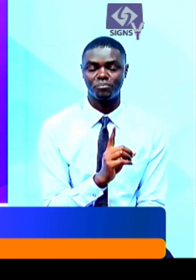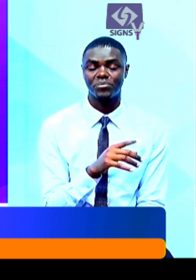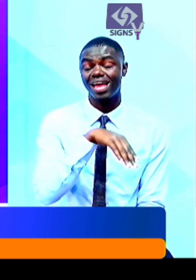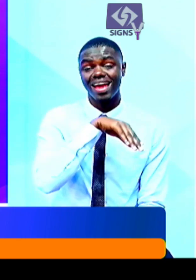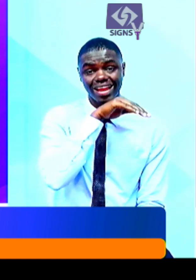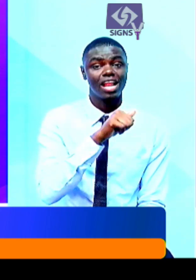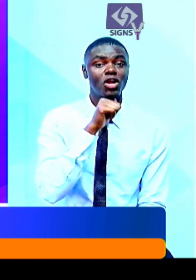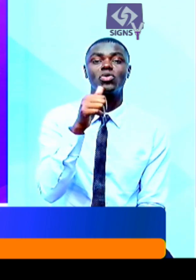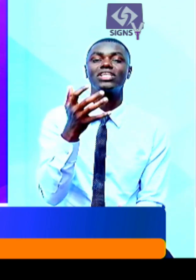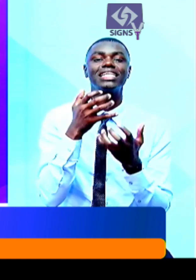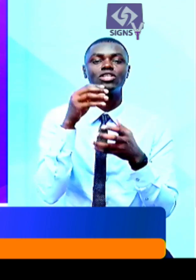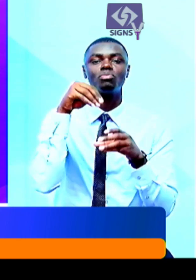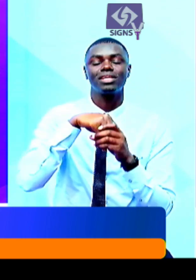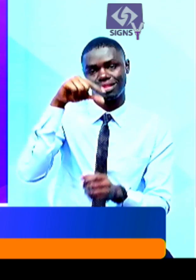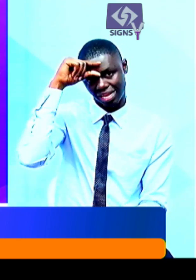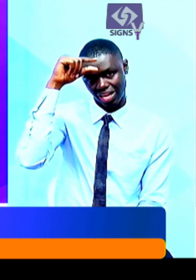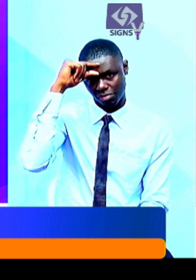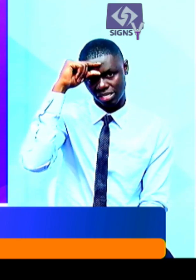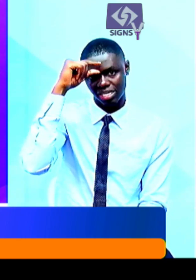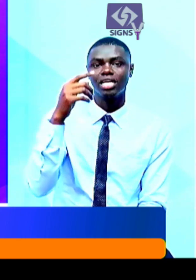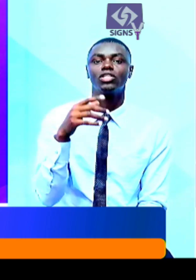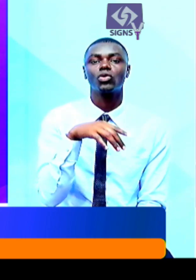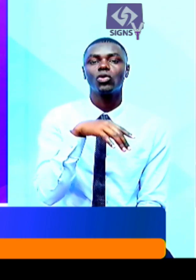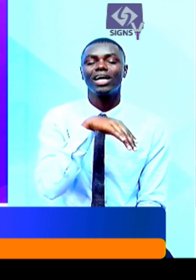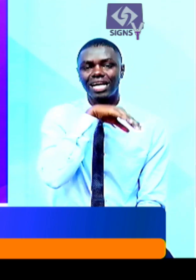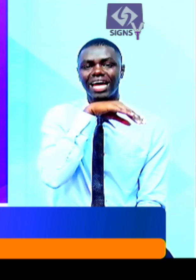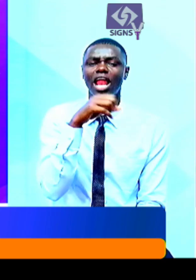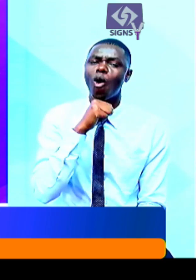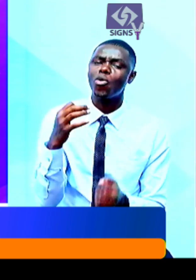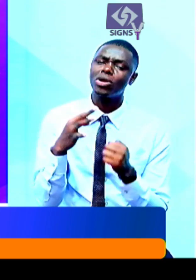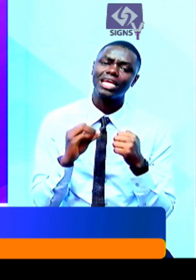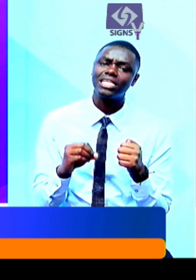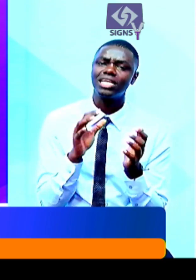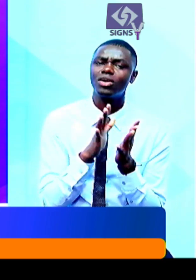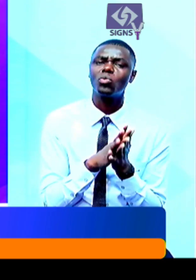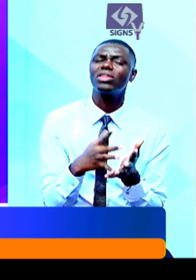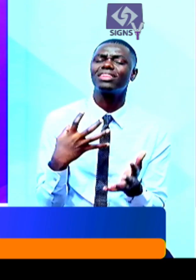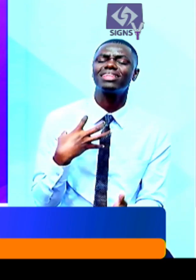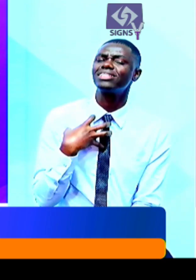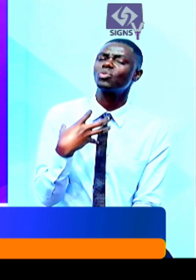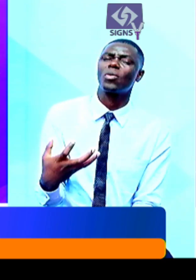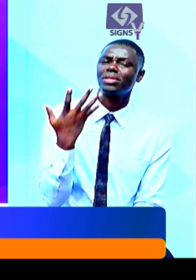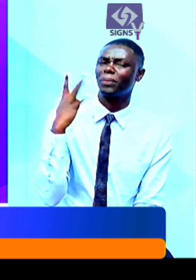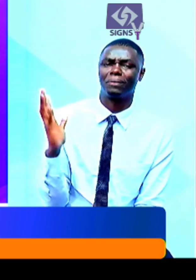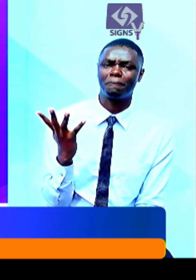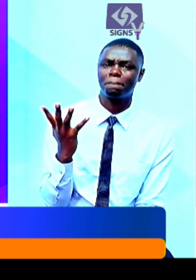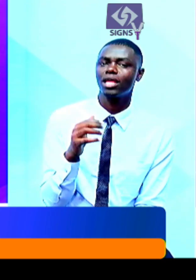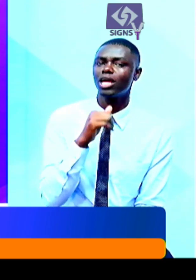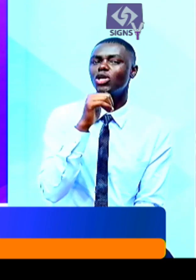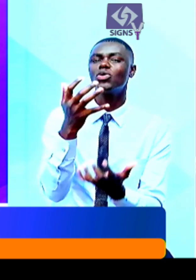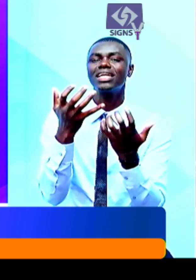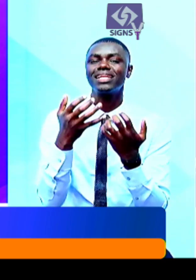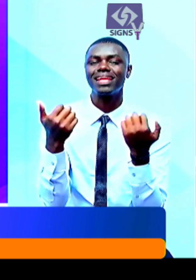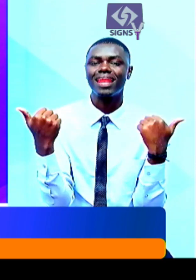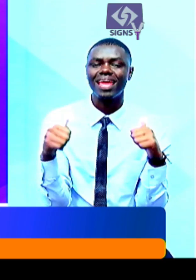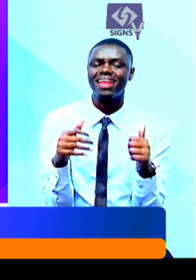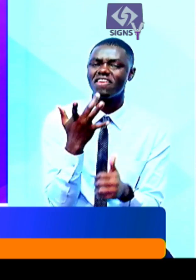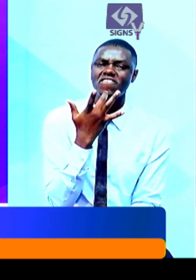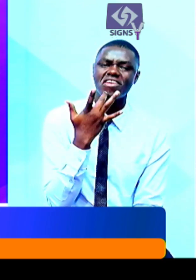not need to be in government. Raila is in his 80s now with a lot of wealth, isn't it? He does not need any